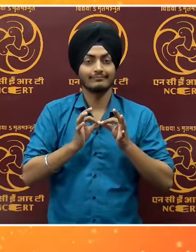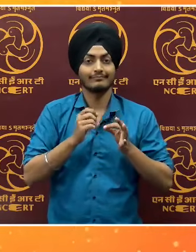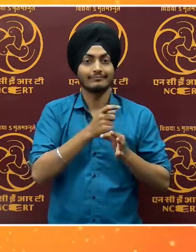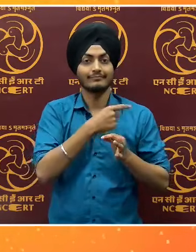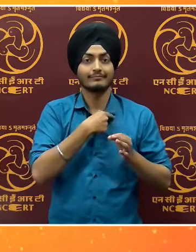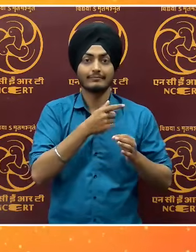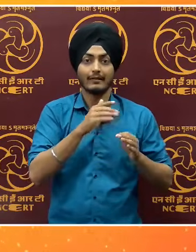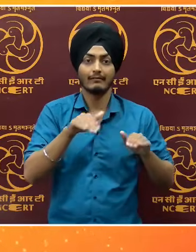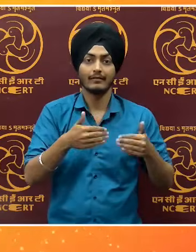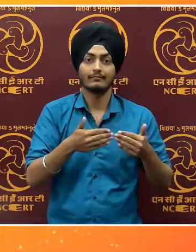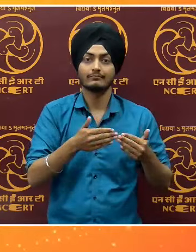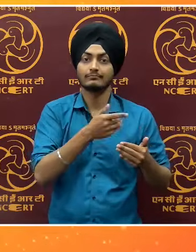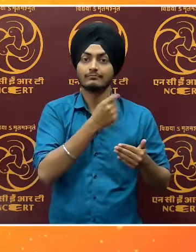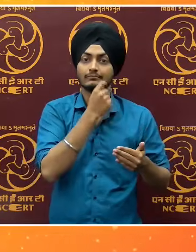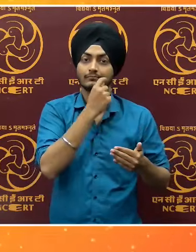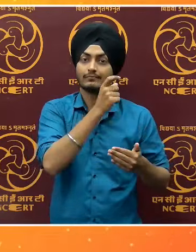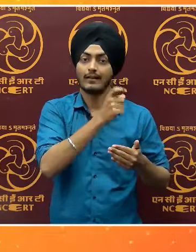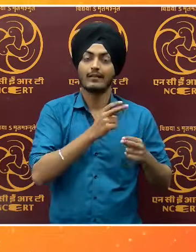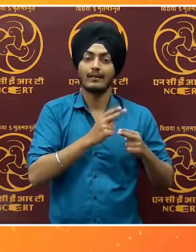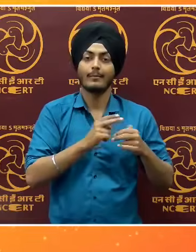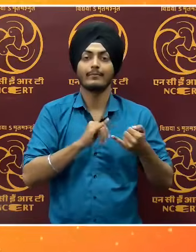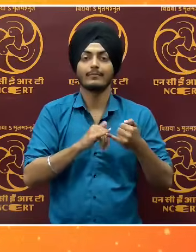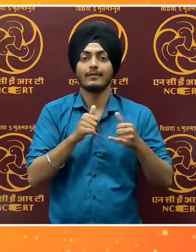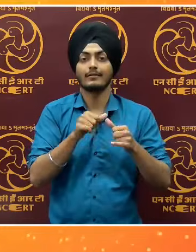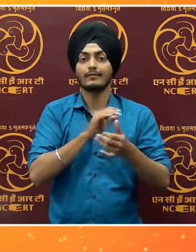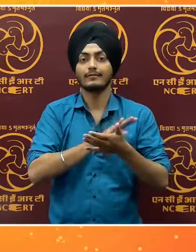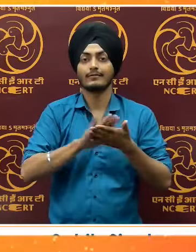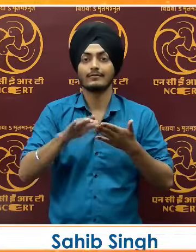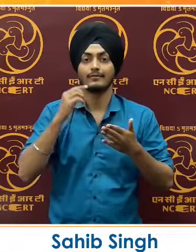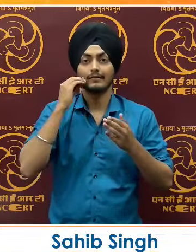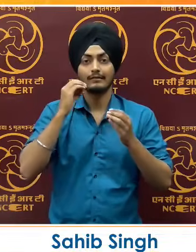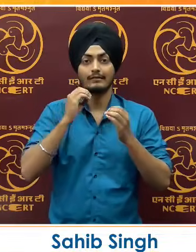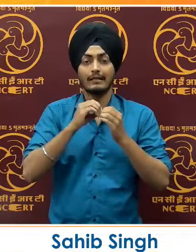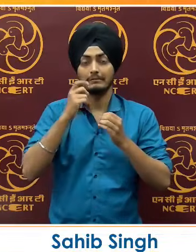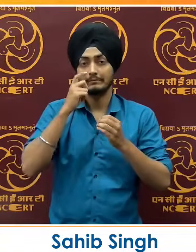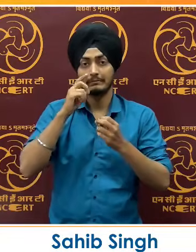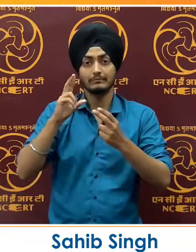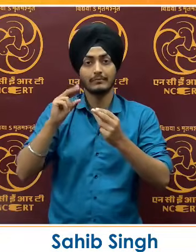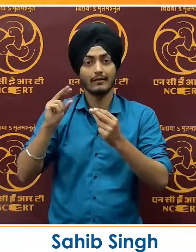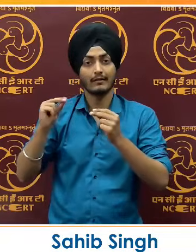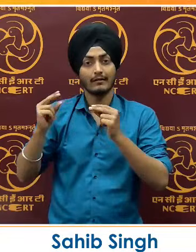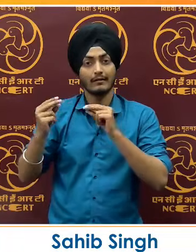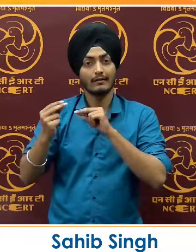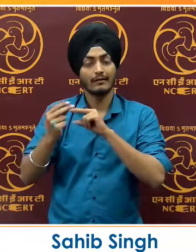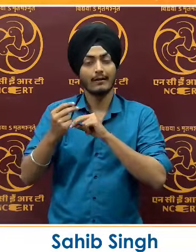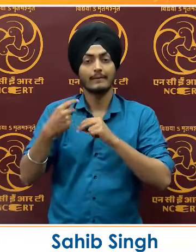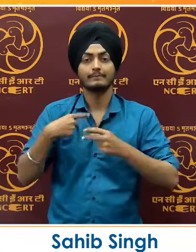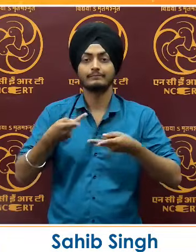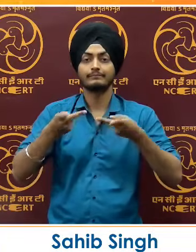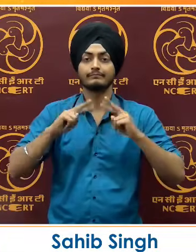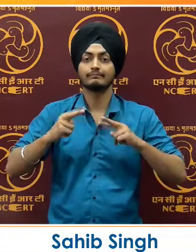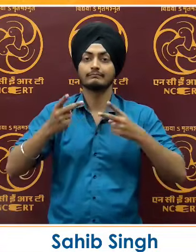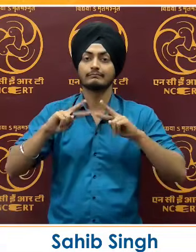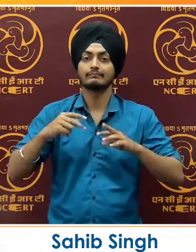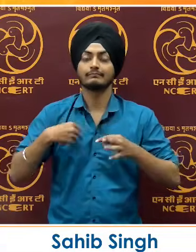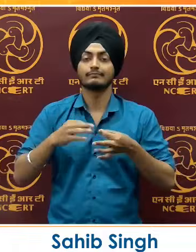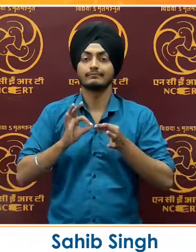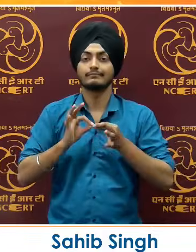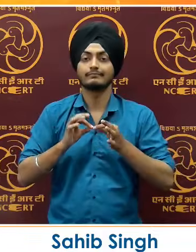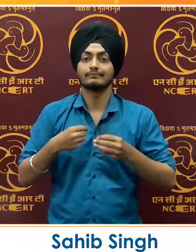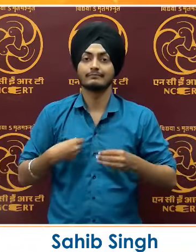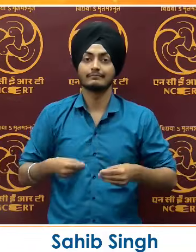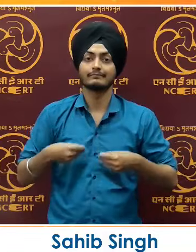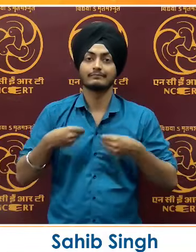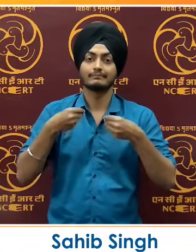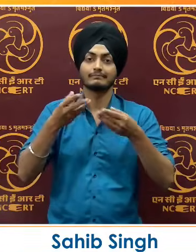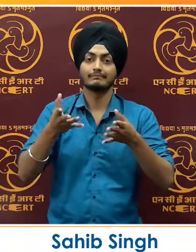Let me please welcome Sahib. Sahib is going to interpret each and every word getting discussed in this particular program,